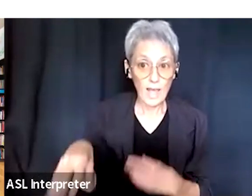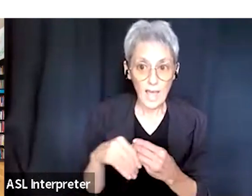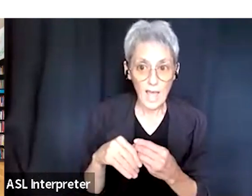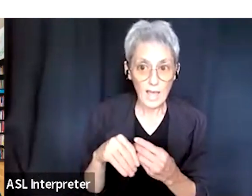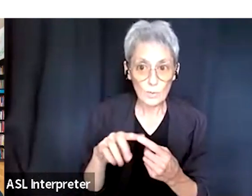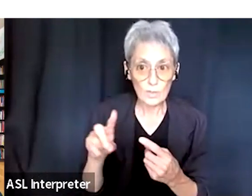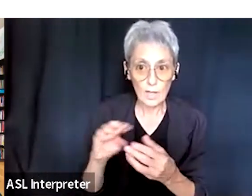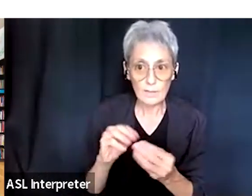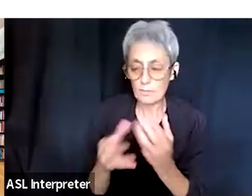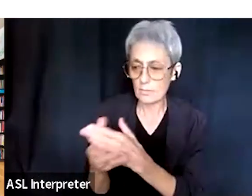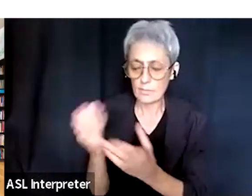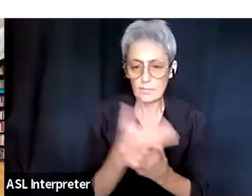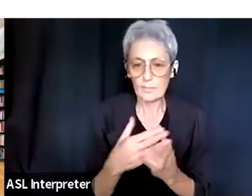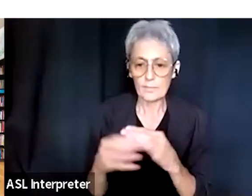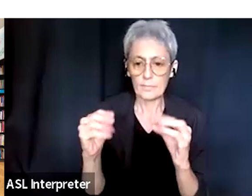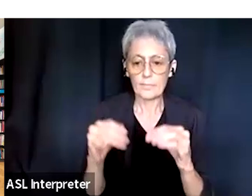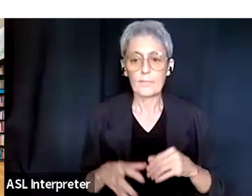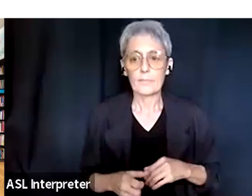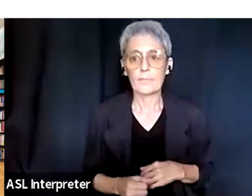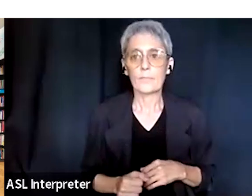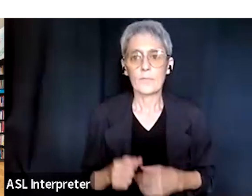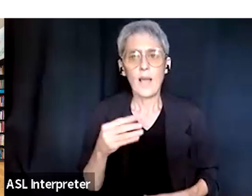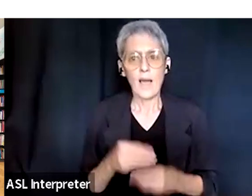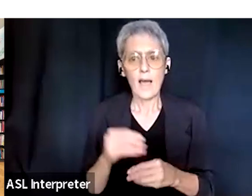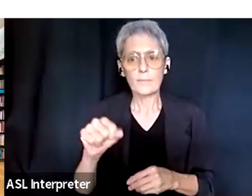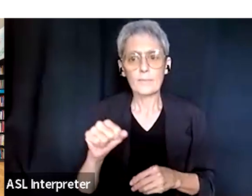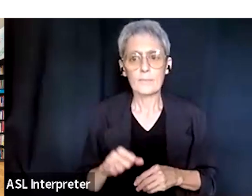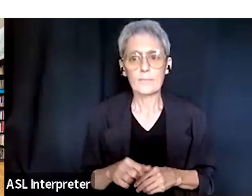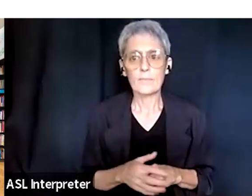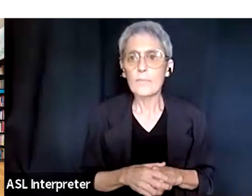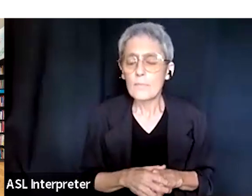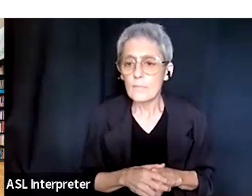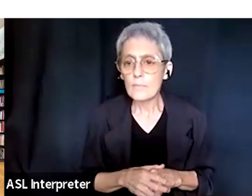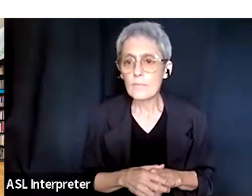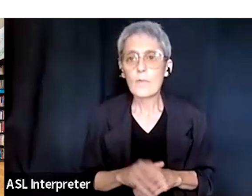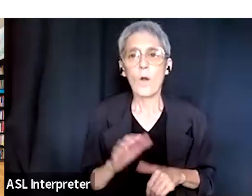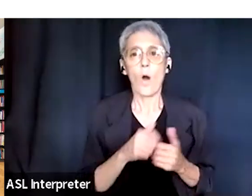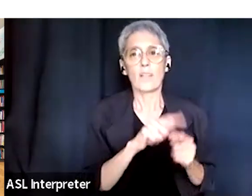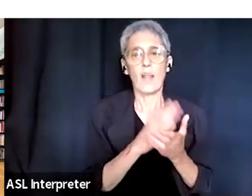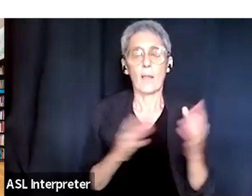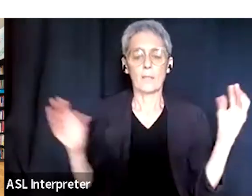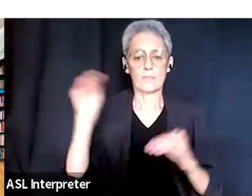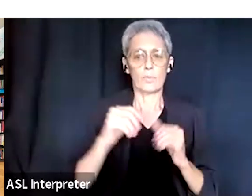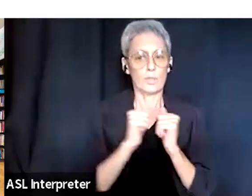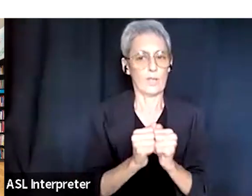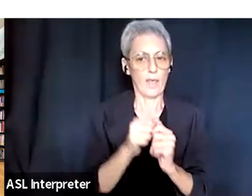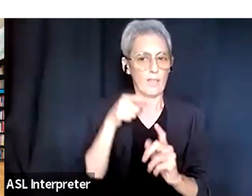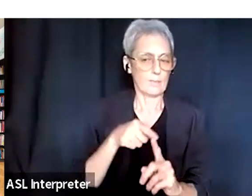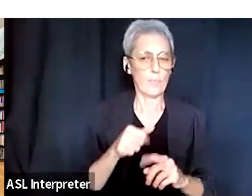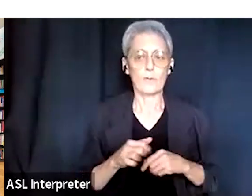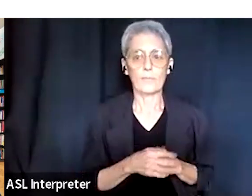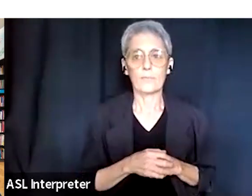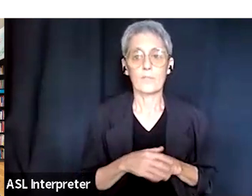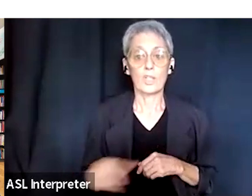want to give this one question. I was just gonna add to it that it's about putting all of these elements together, because I think it's that what you were saying about struggling